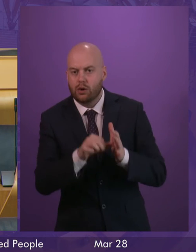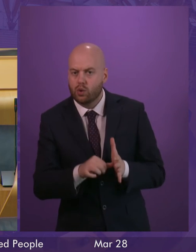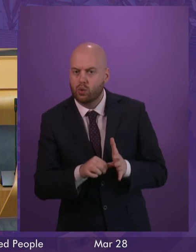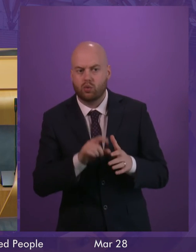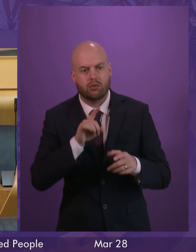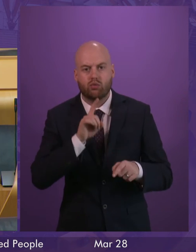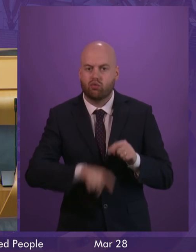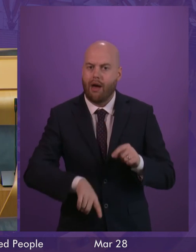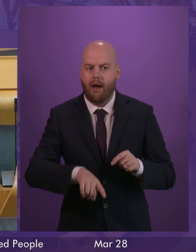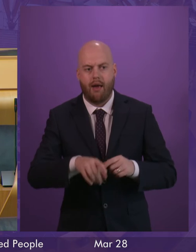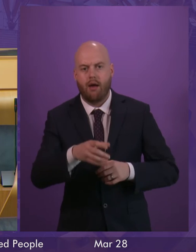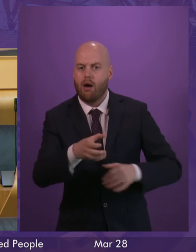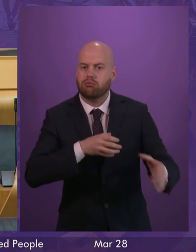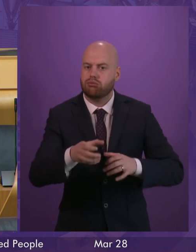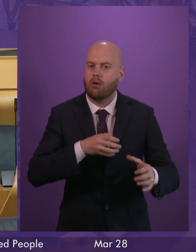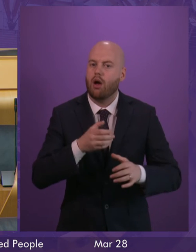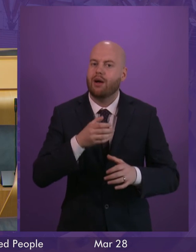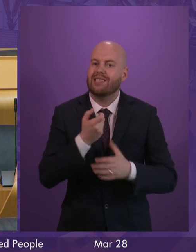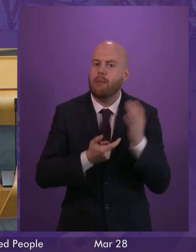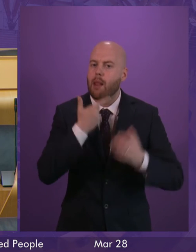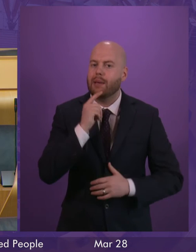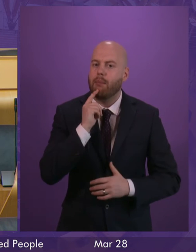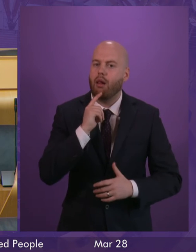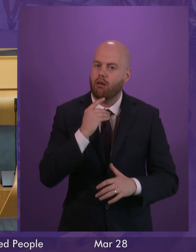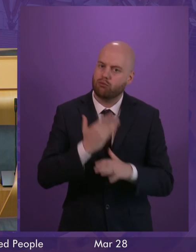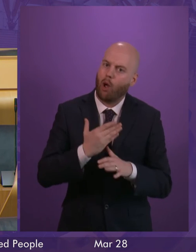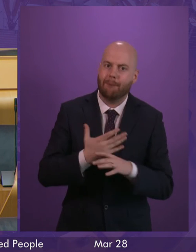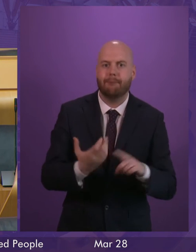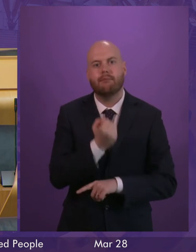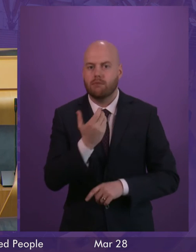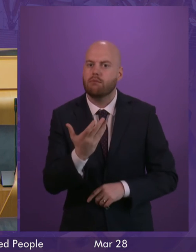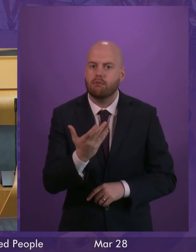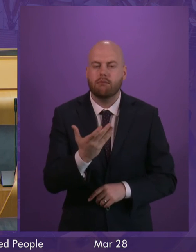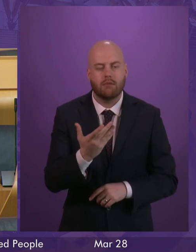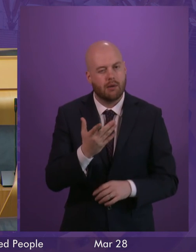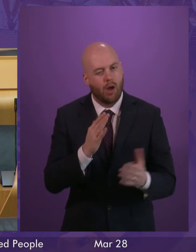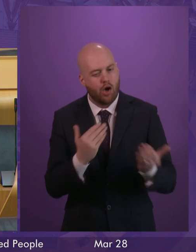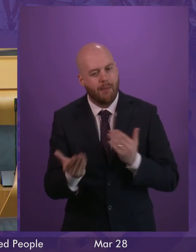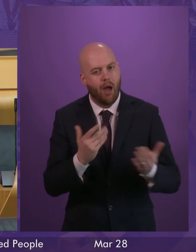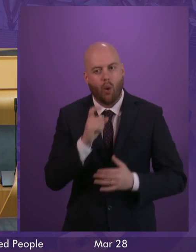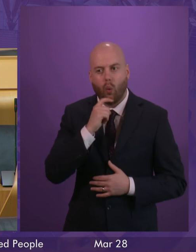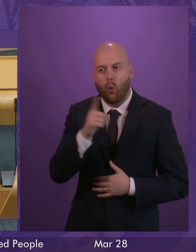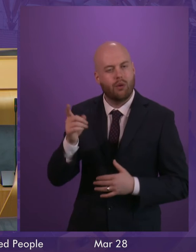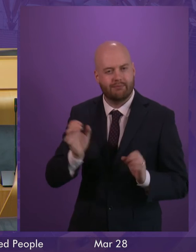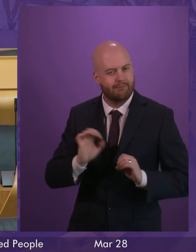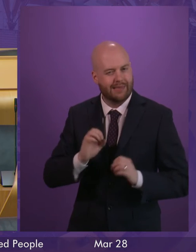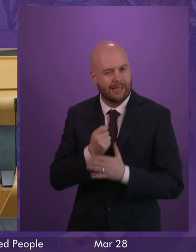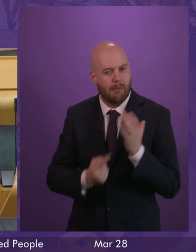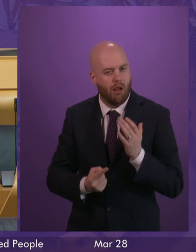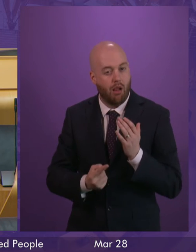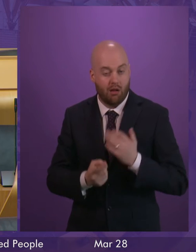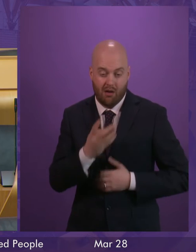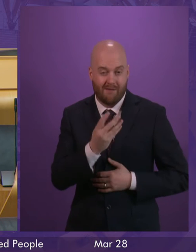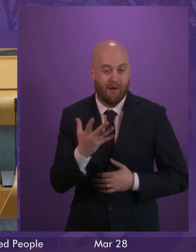with employment rate that is significantly behind that of non-disabled people at 45.4%.